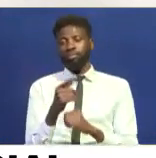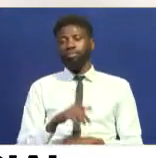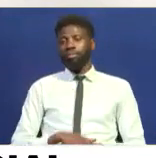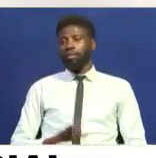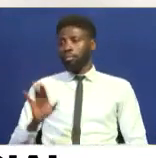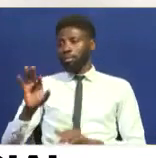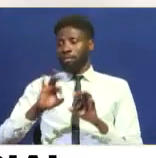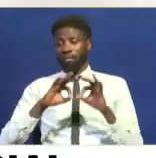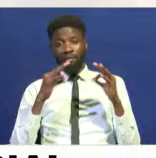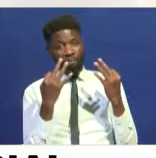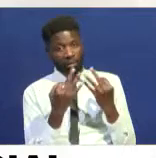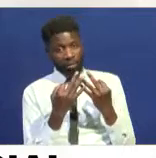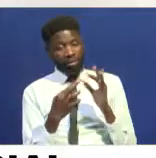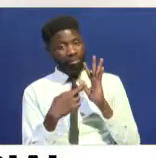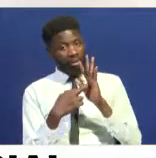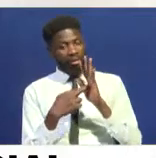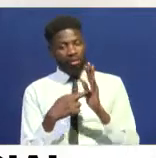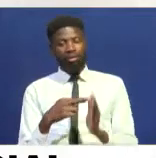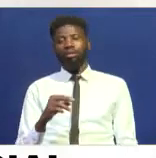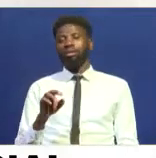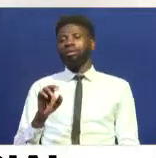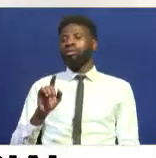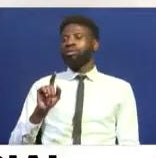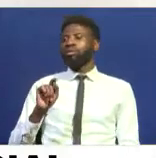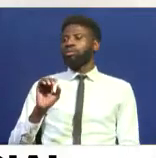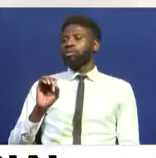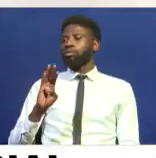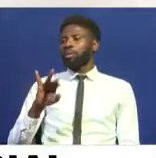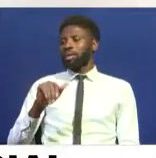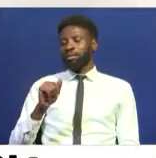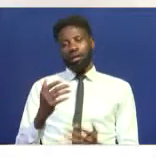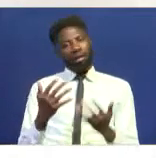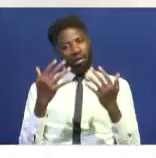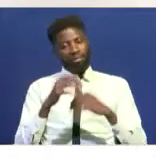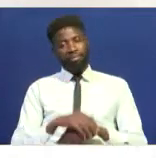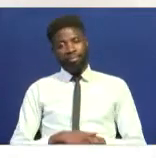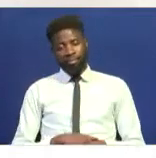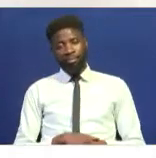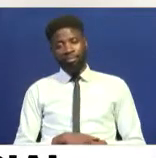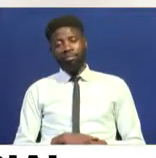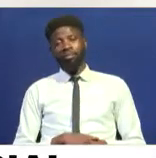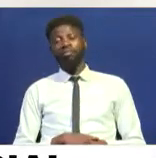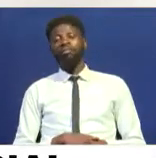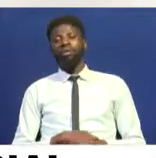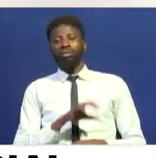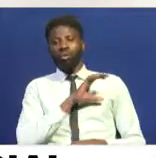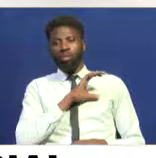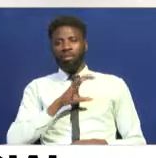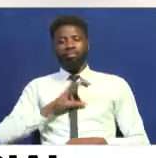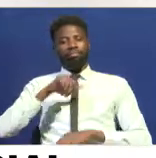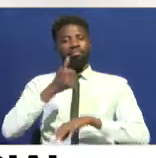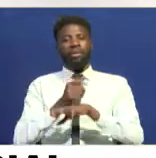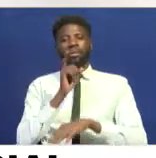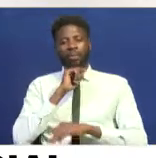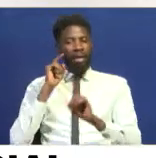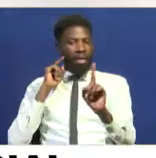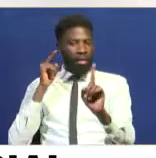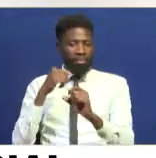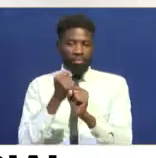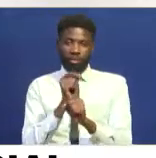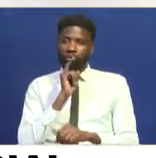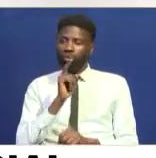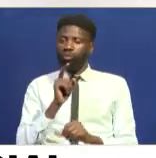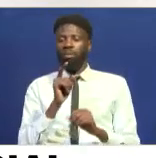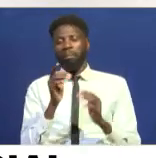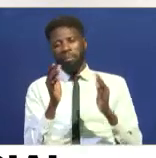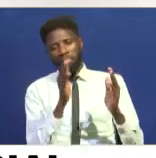family representative, Tobias Ocholla. A funeral organizing committee has been constituted to ensure that everything goes well. It is led by